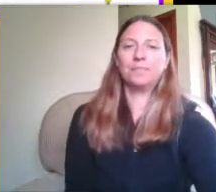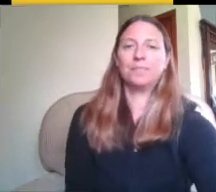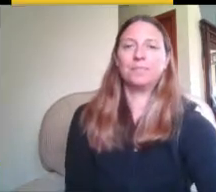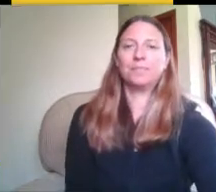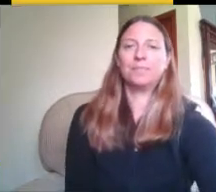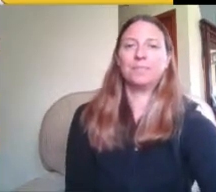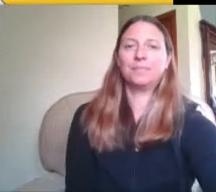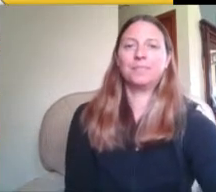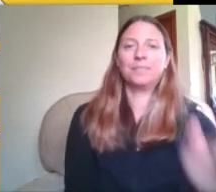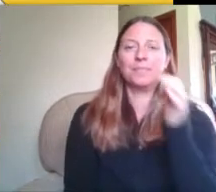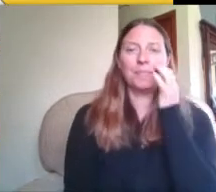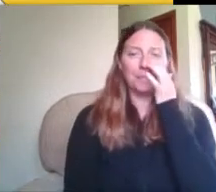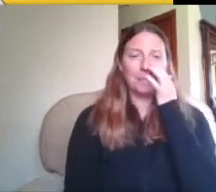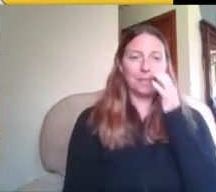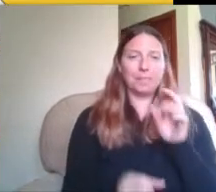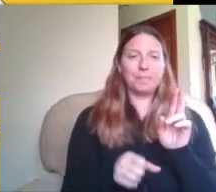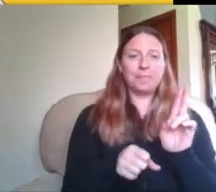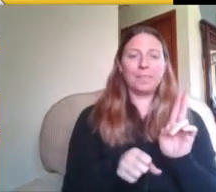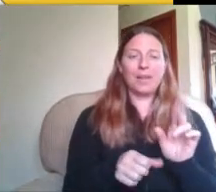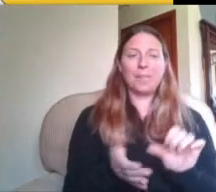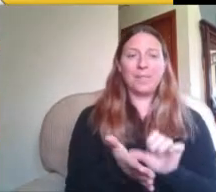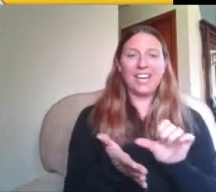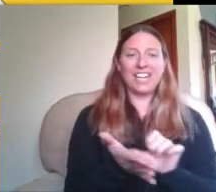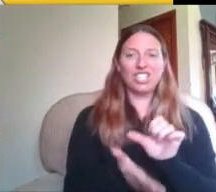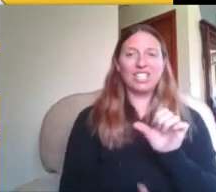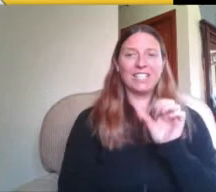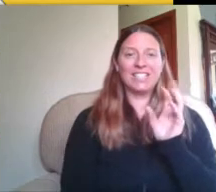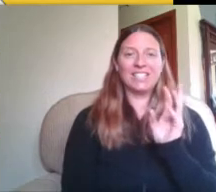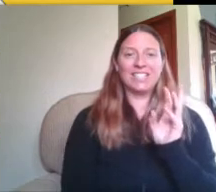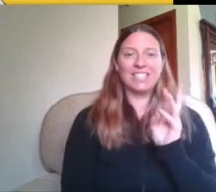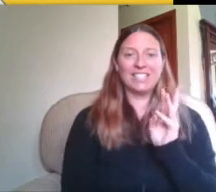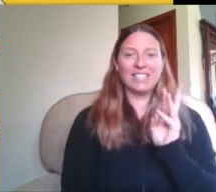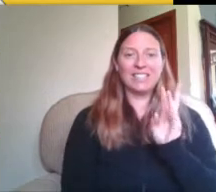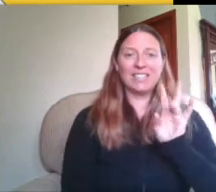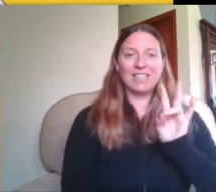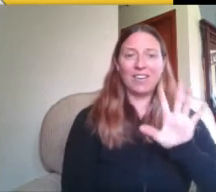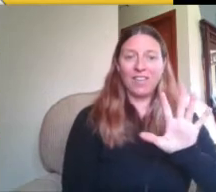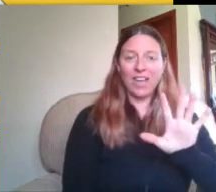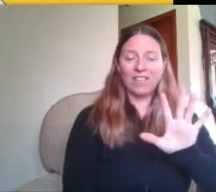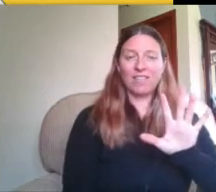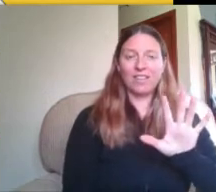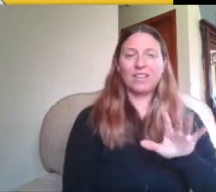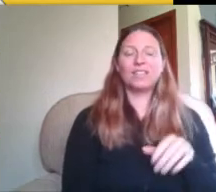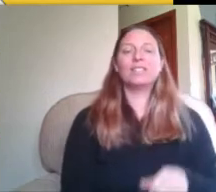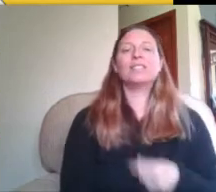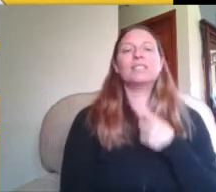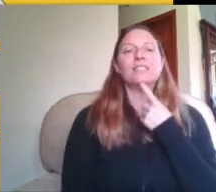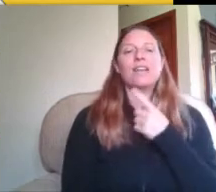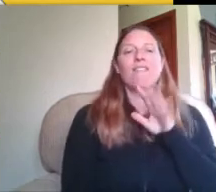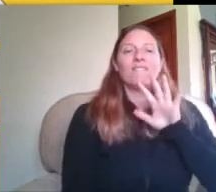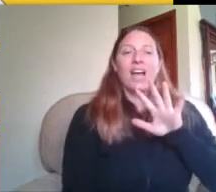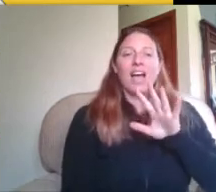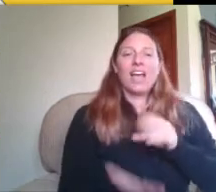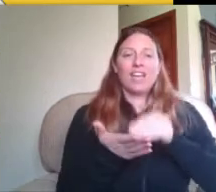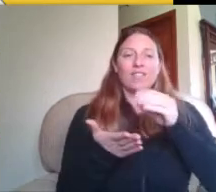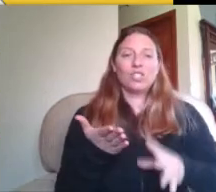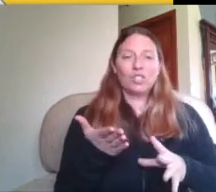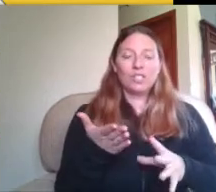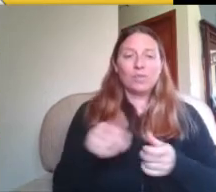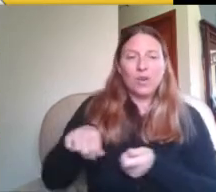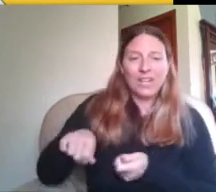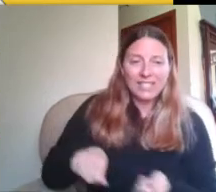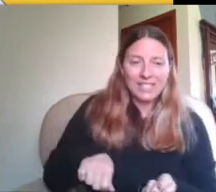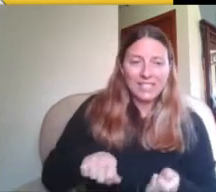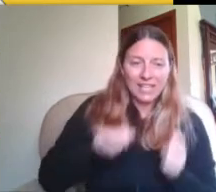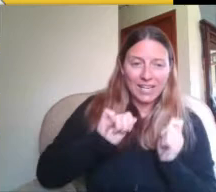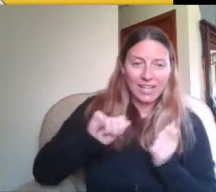On page 675, it gives us a problem. It says 5 students were on an archaeological